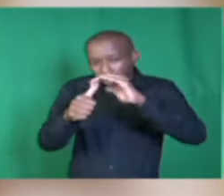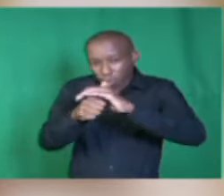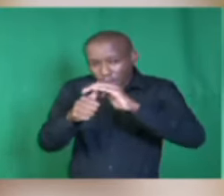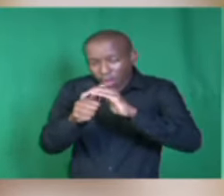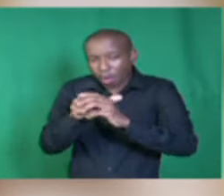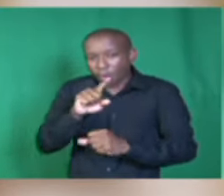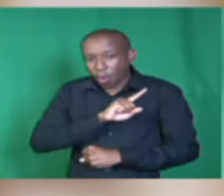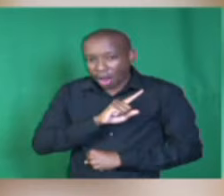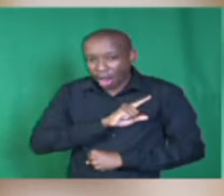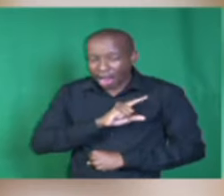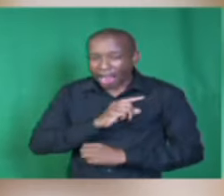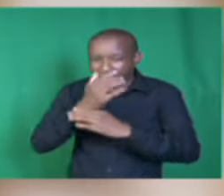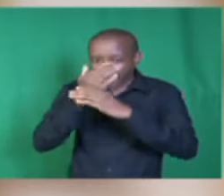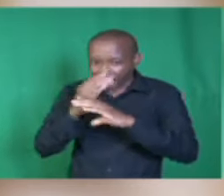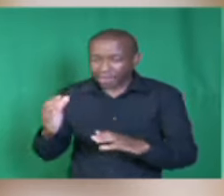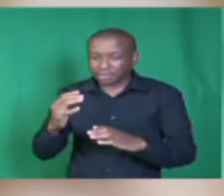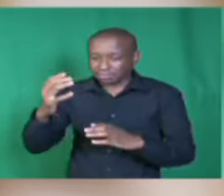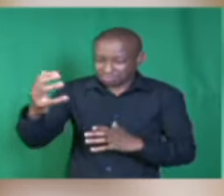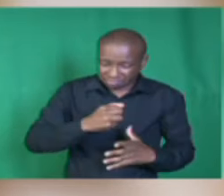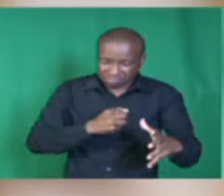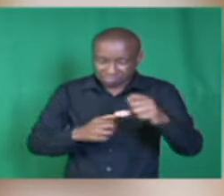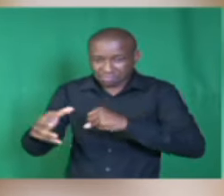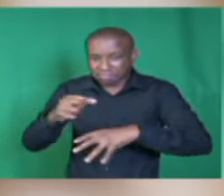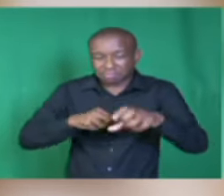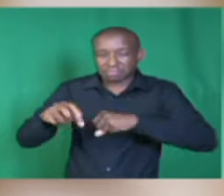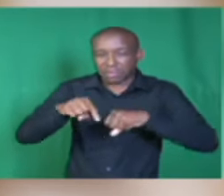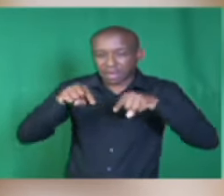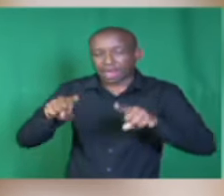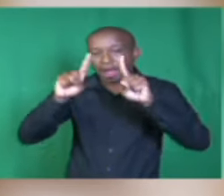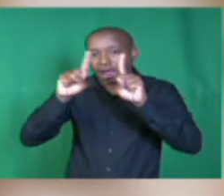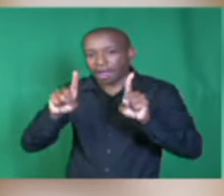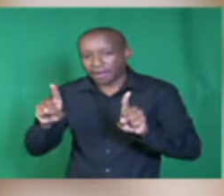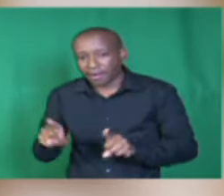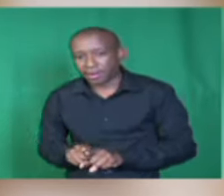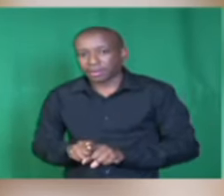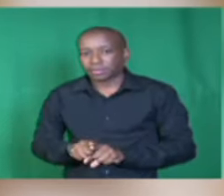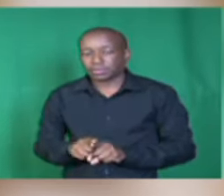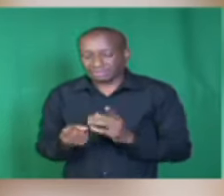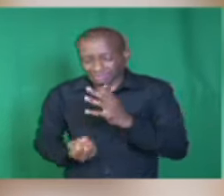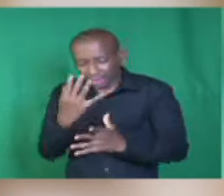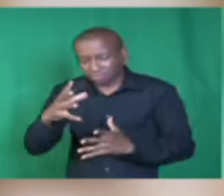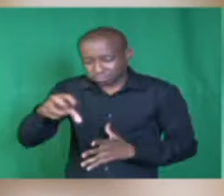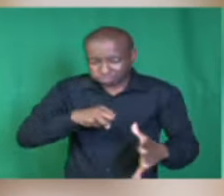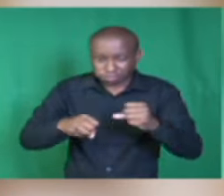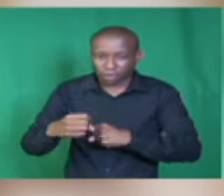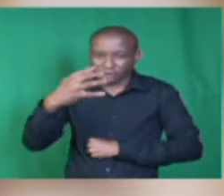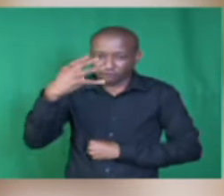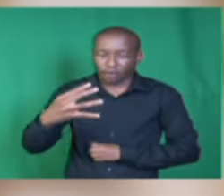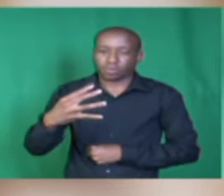or the reasons that made the scramble of Africa to take place. Okay.